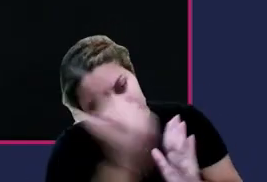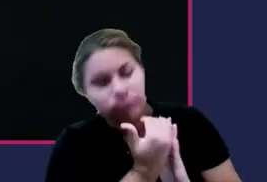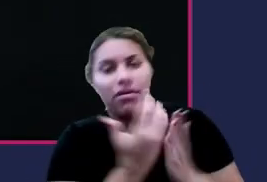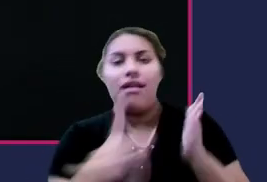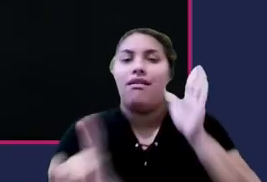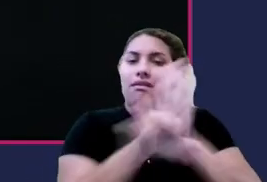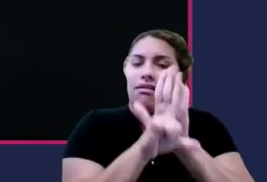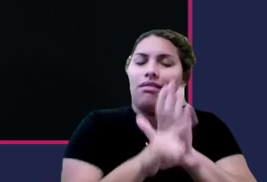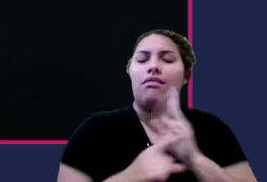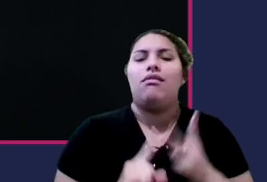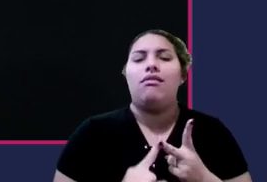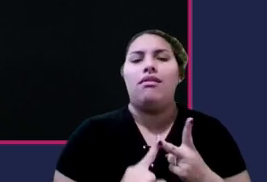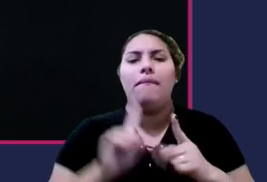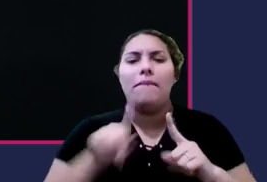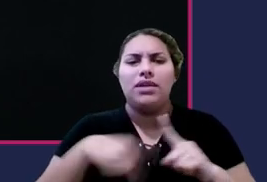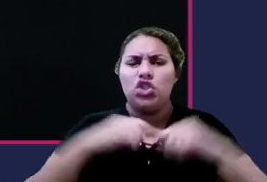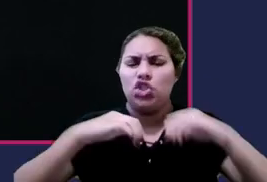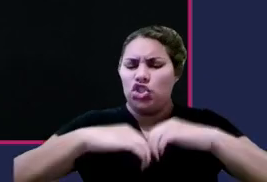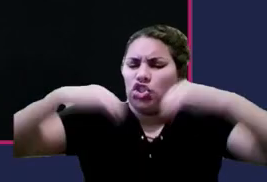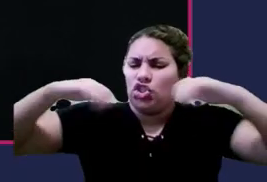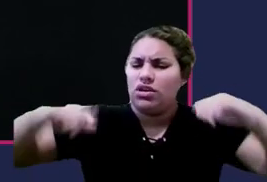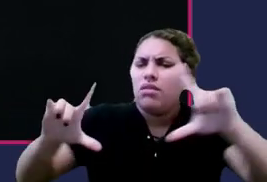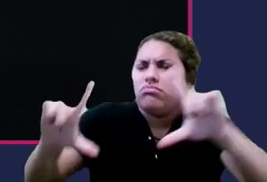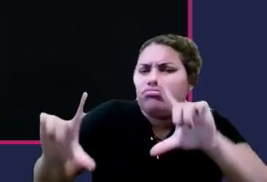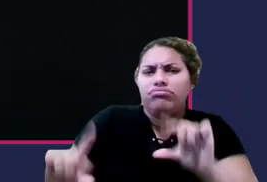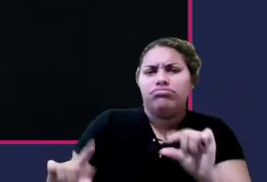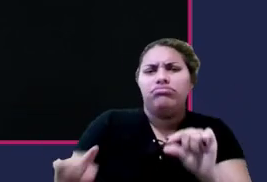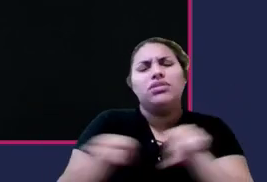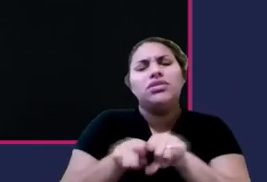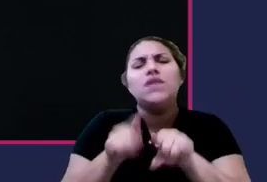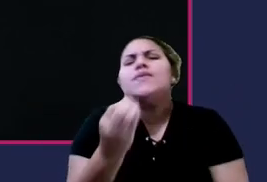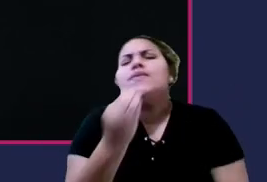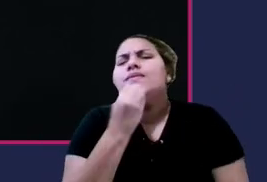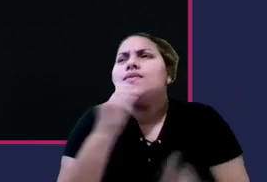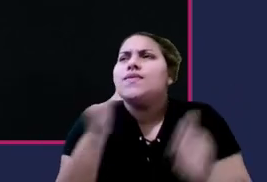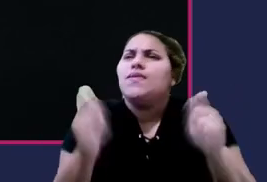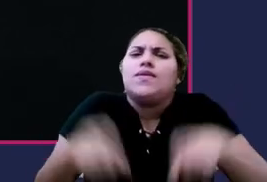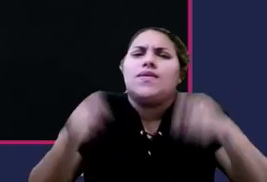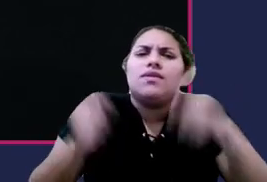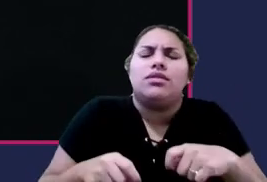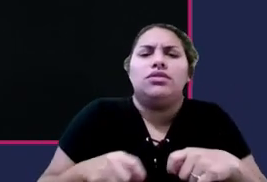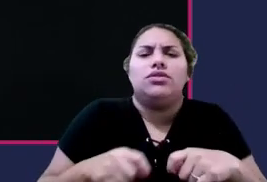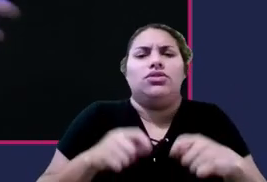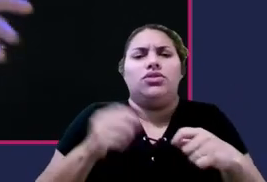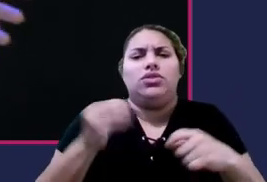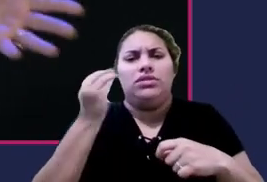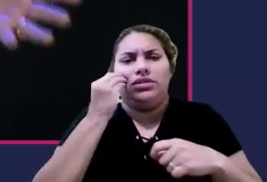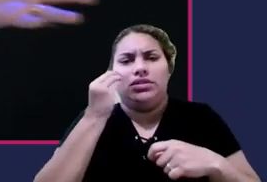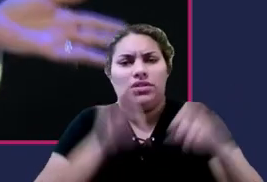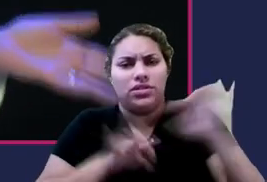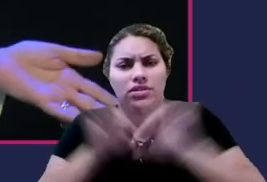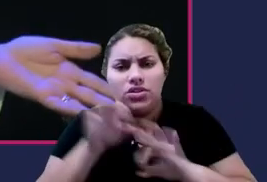really aware of the regulations and try to minimize